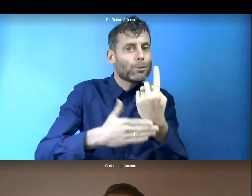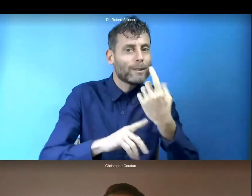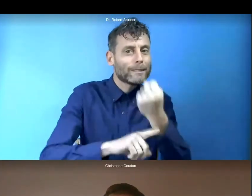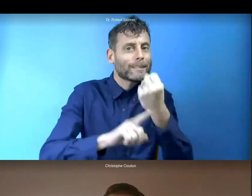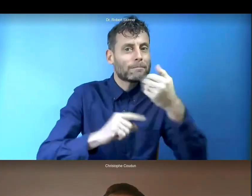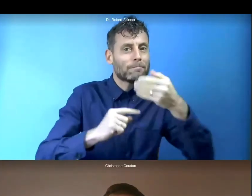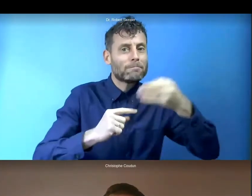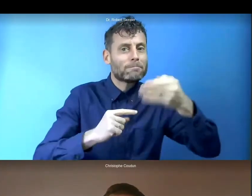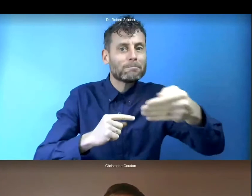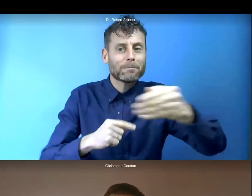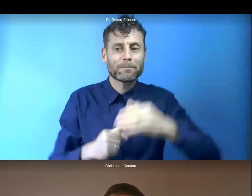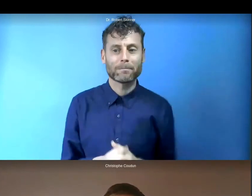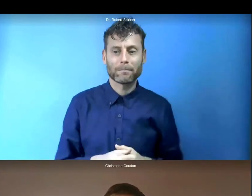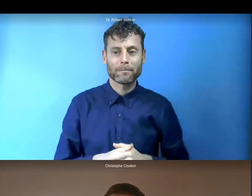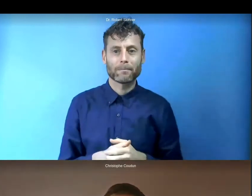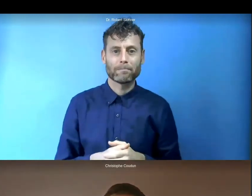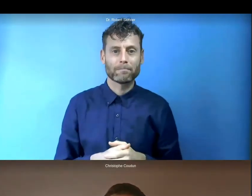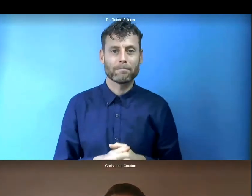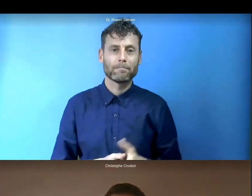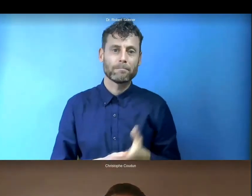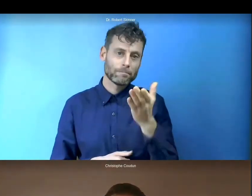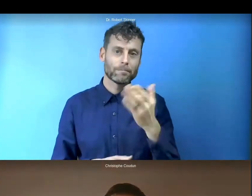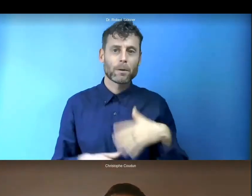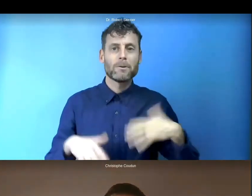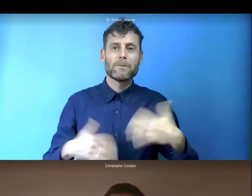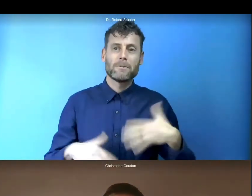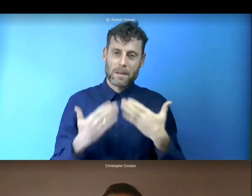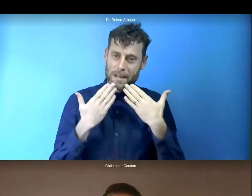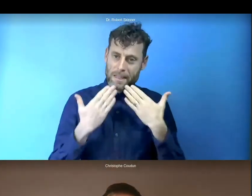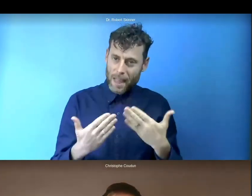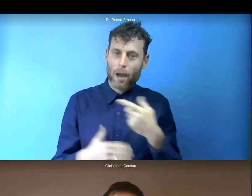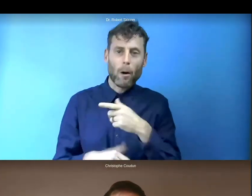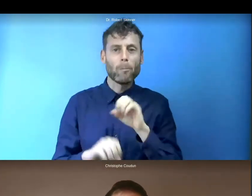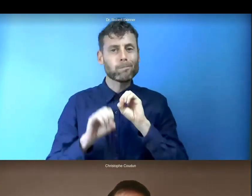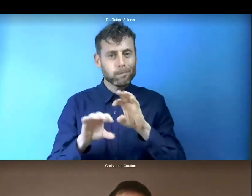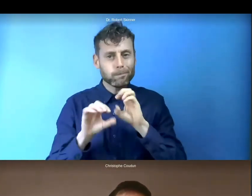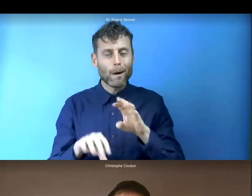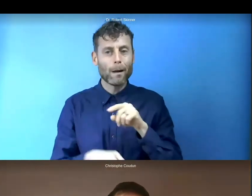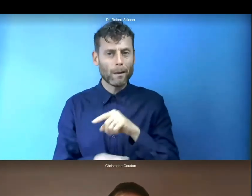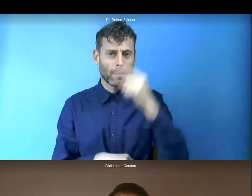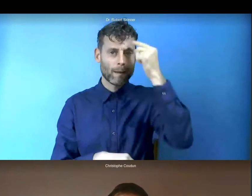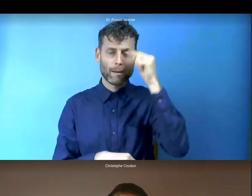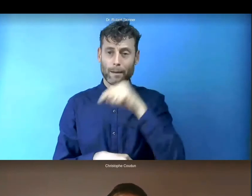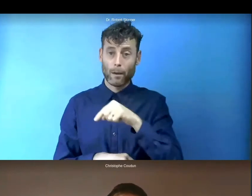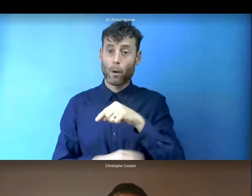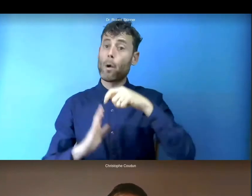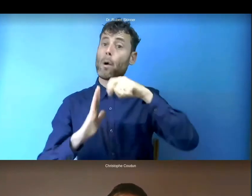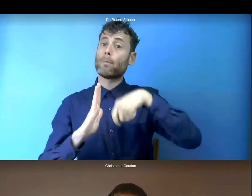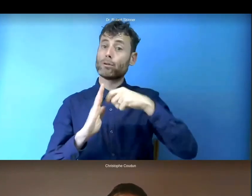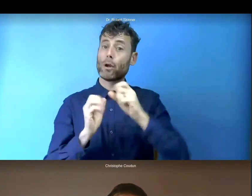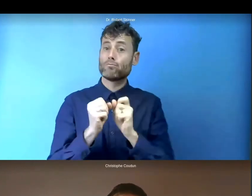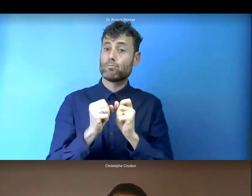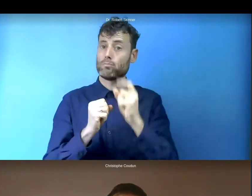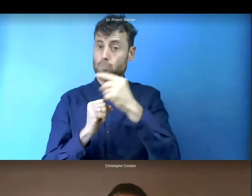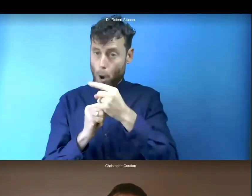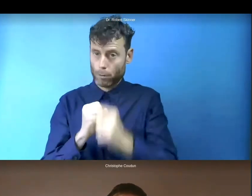Thank you, Giulia. I think this is very important, and concerning also the other projects, you may have known that we have